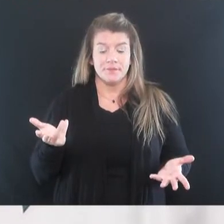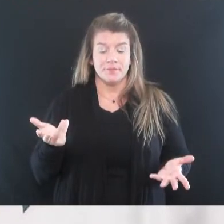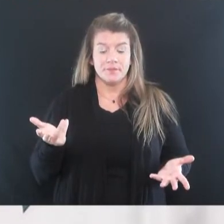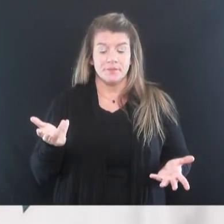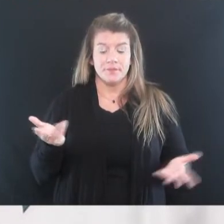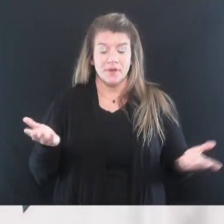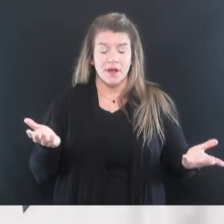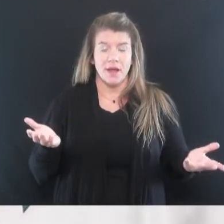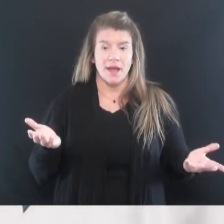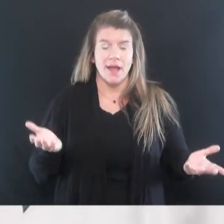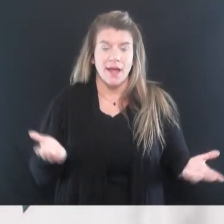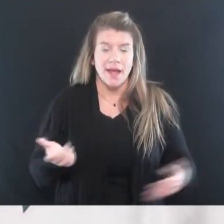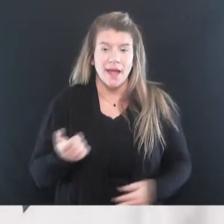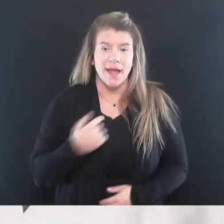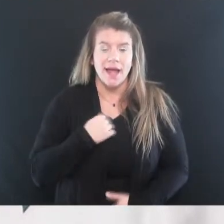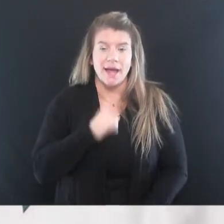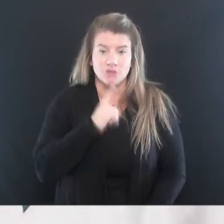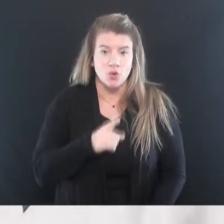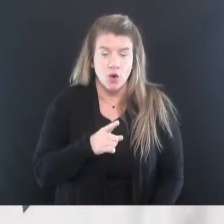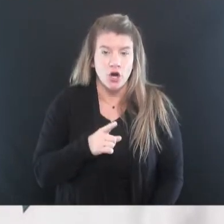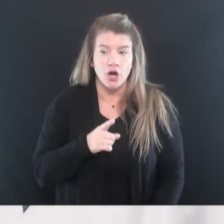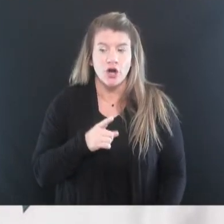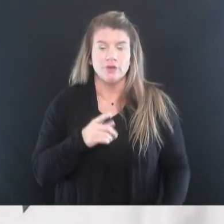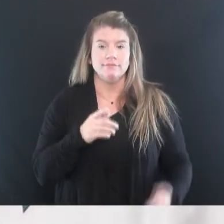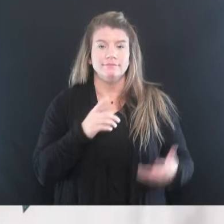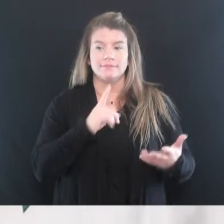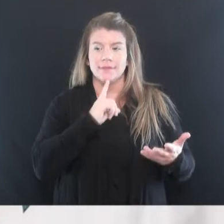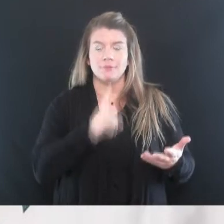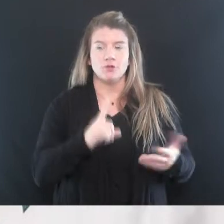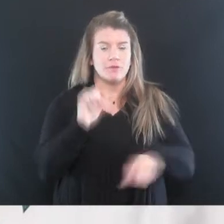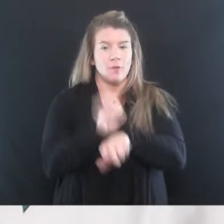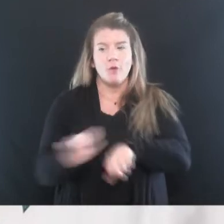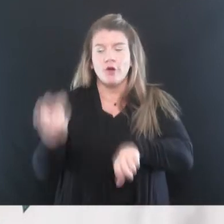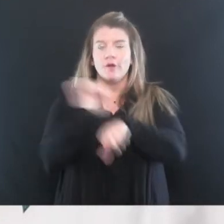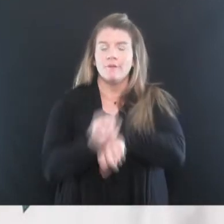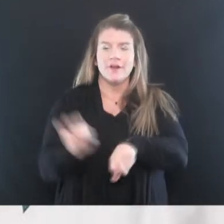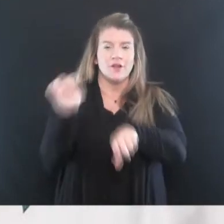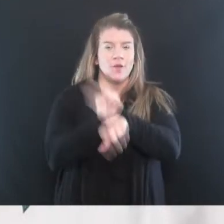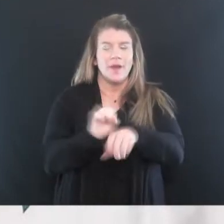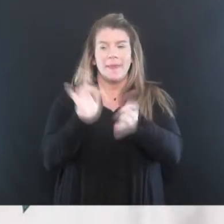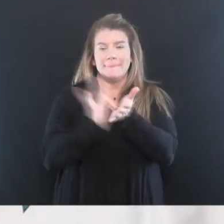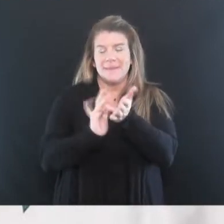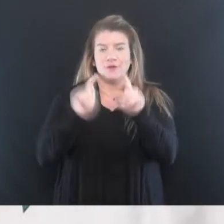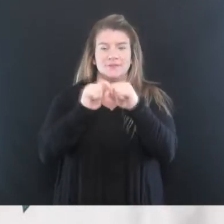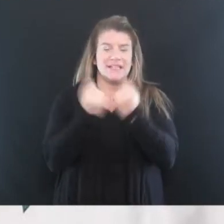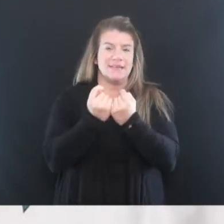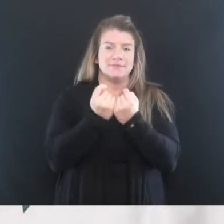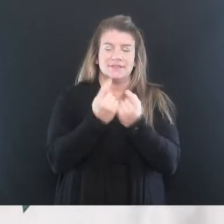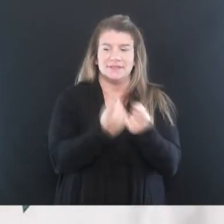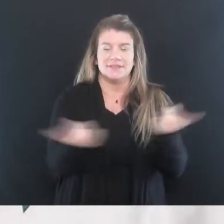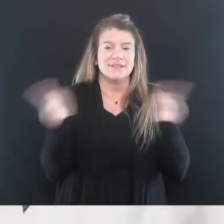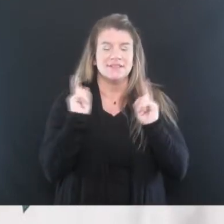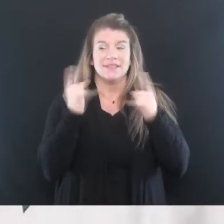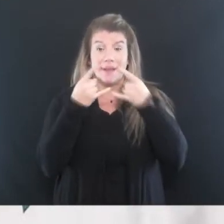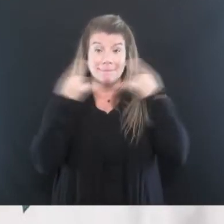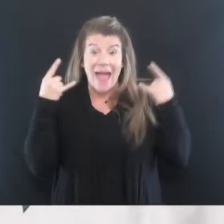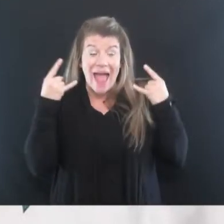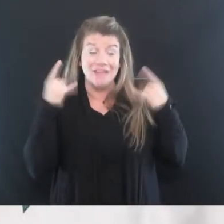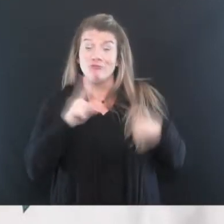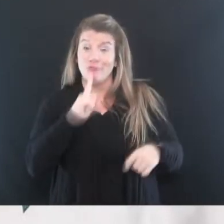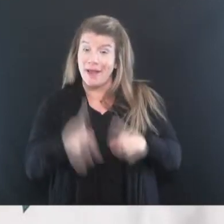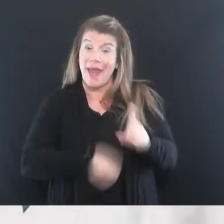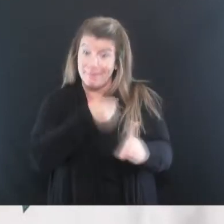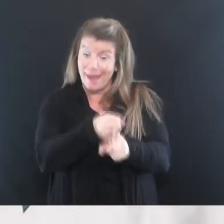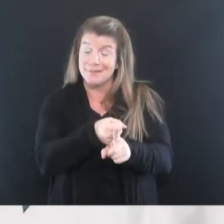as sure as I can possibly be from working with all the medical teams and everything. The mask sure had an impact.